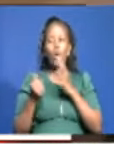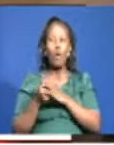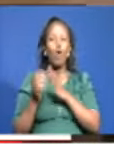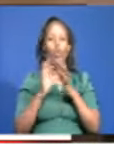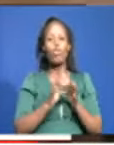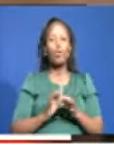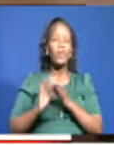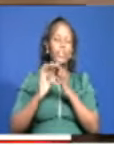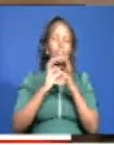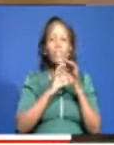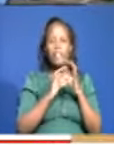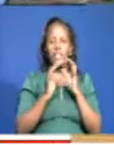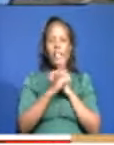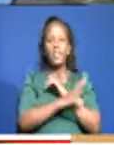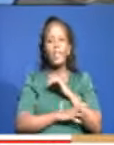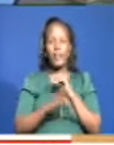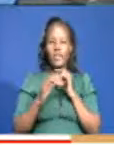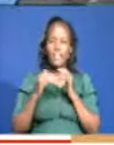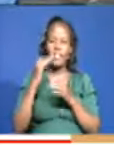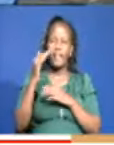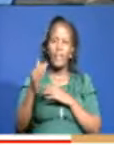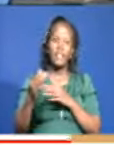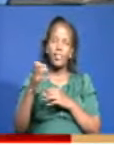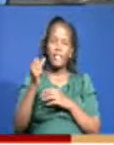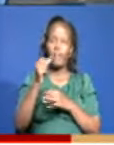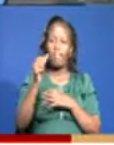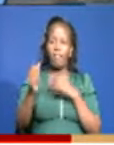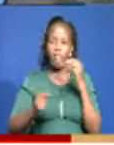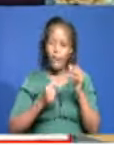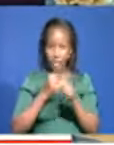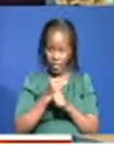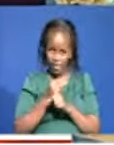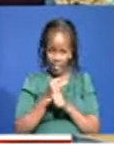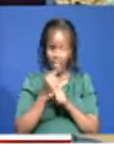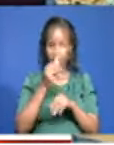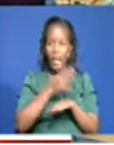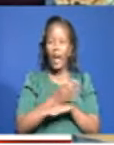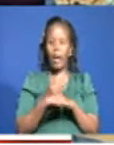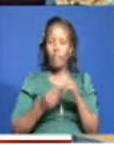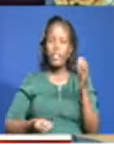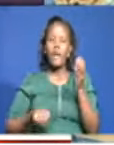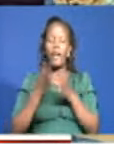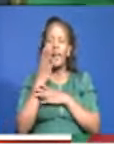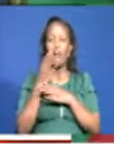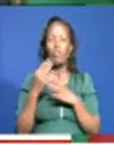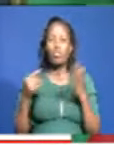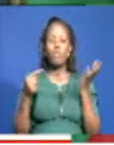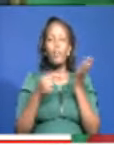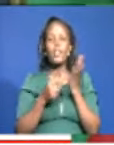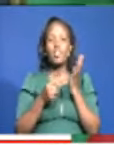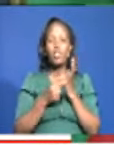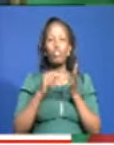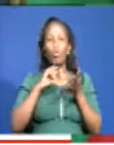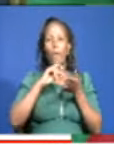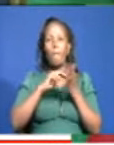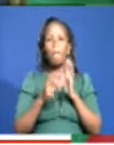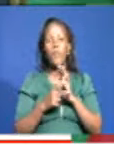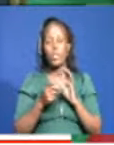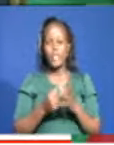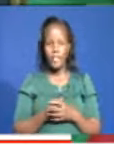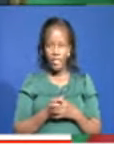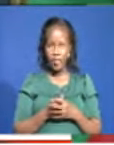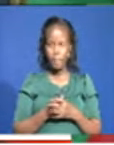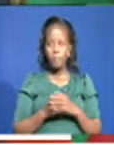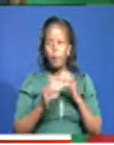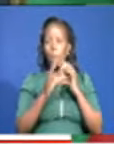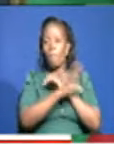country in the next 5 years and the immediate launch of the Digital Superhighway project. I've come to lead in facilitating